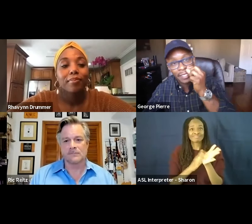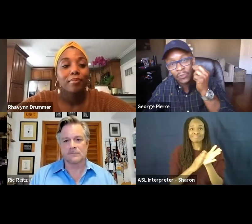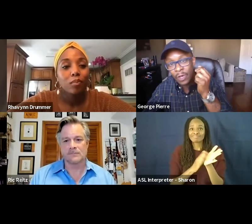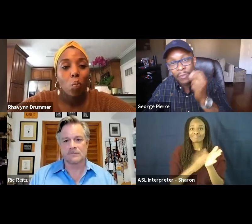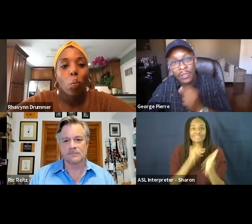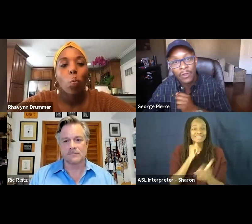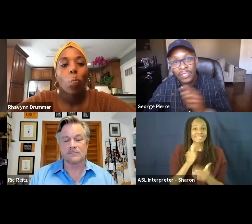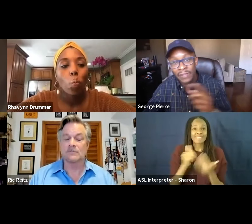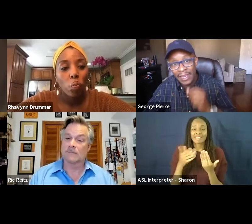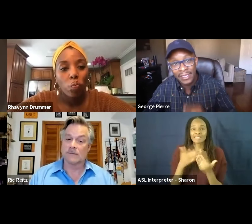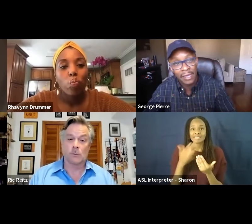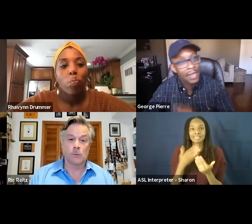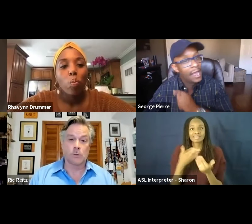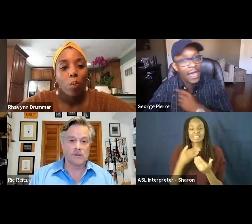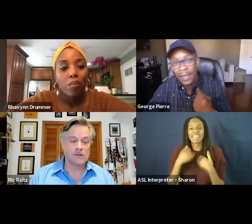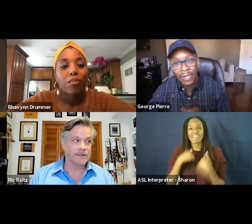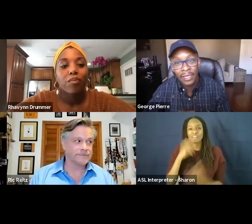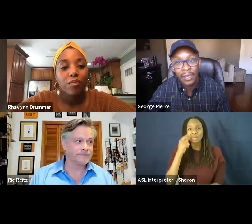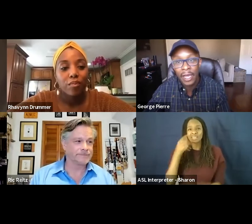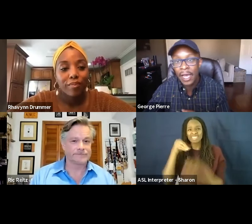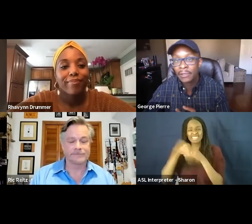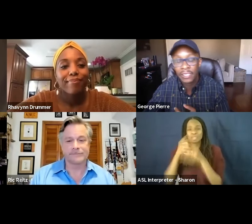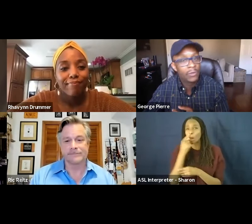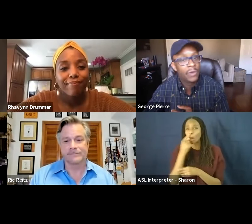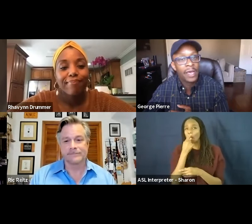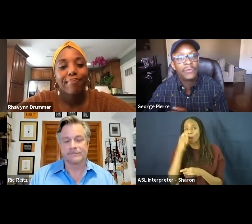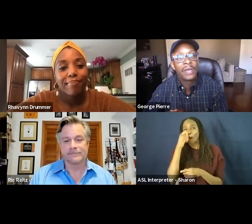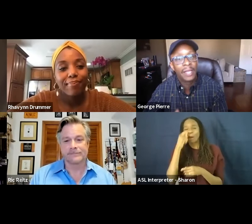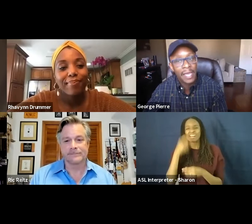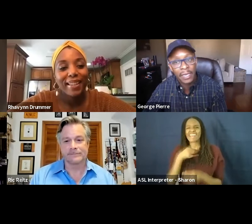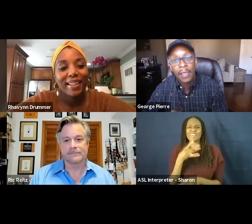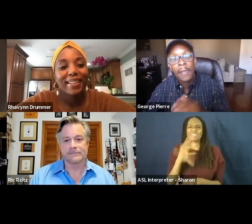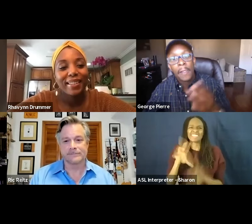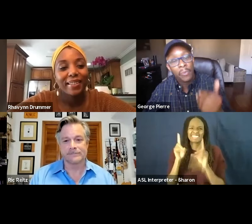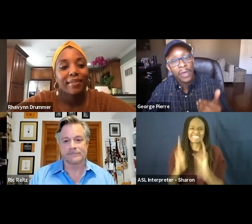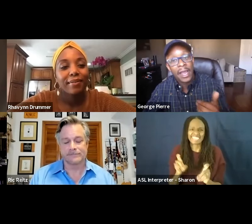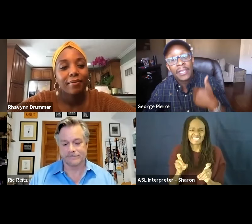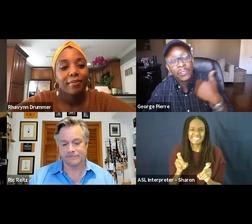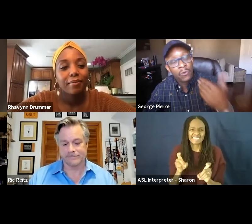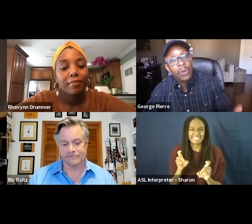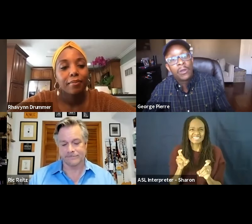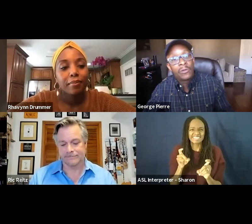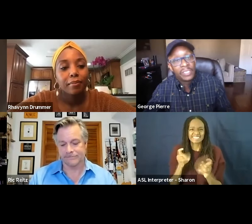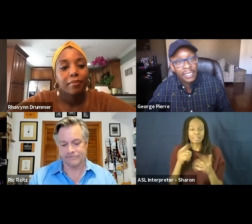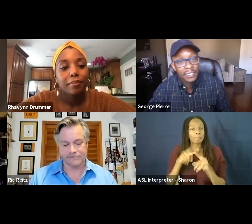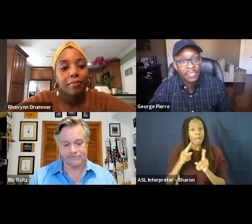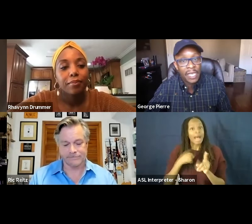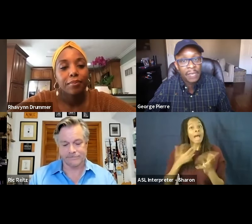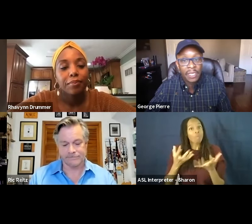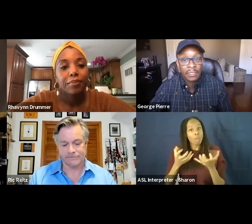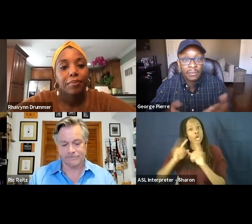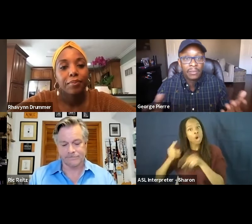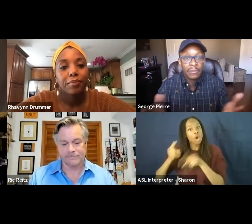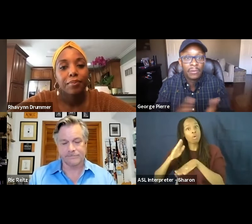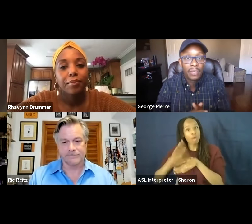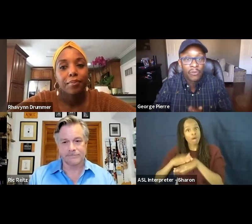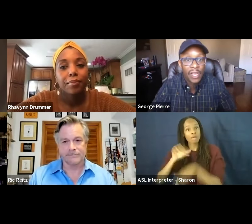getting that swab in your nose. I've had it done. I don't like it. I tell you, I do not like it. But I do want to go to set sometimes